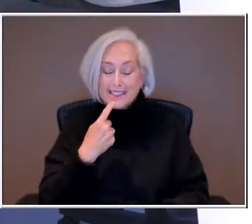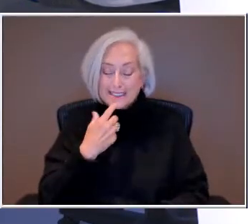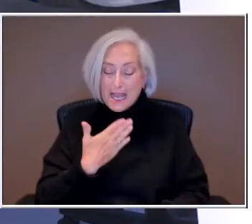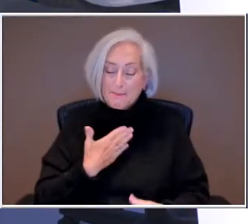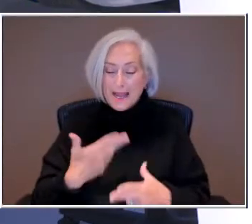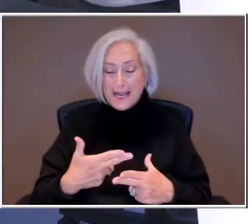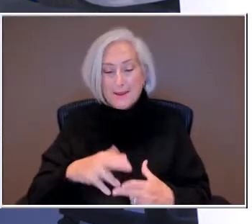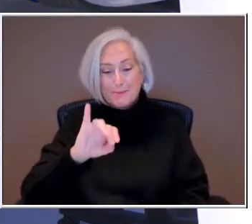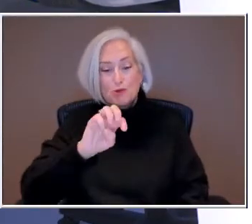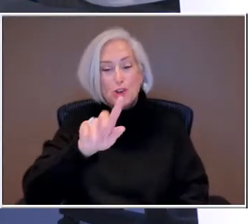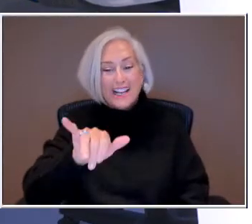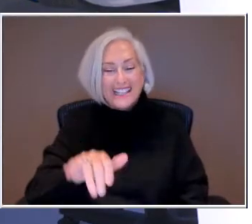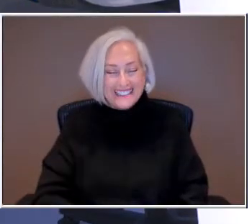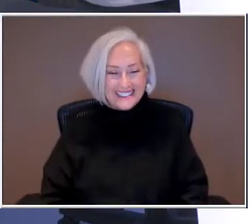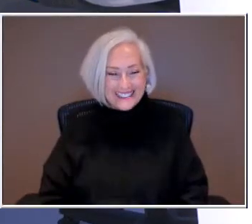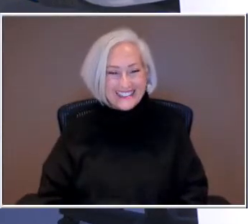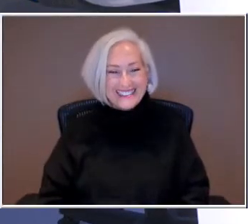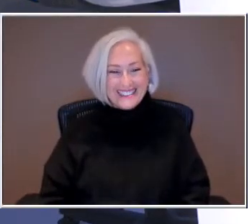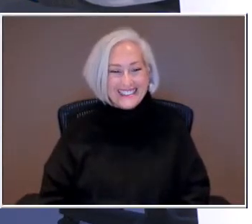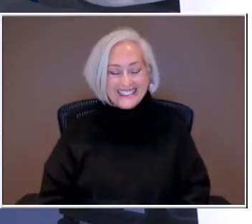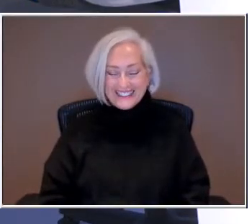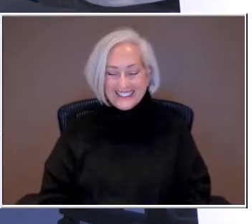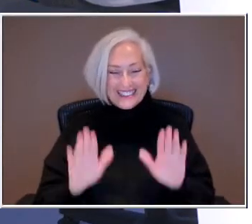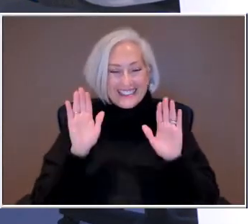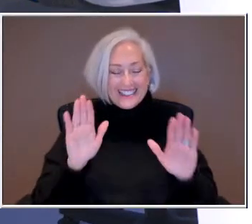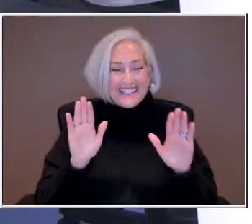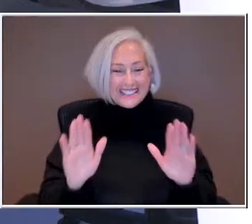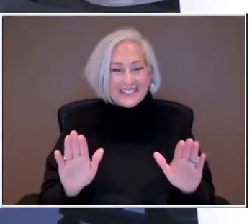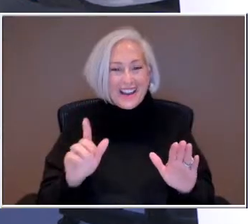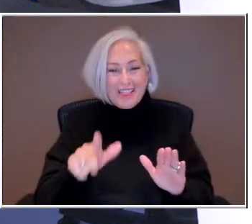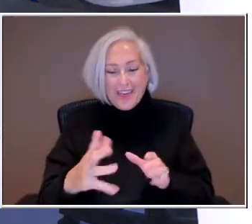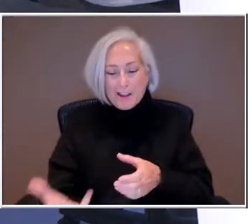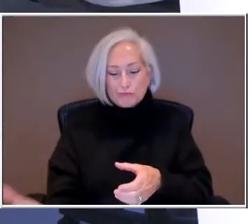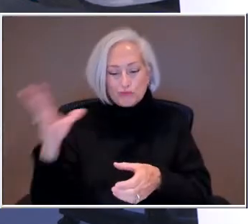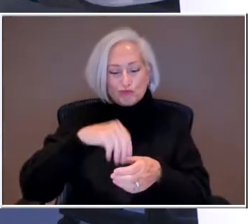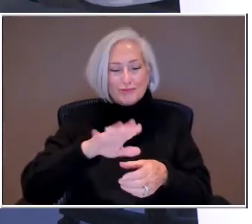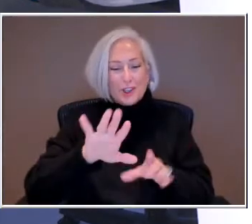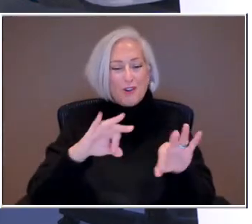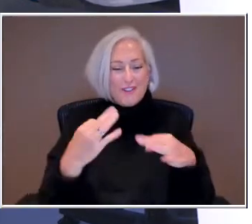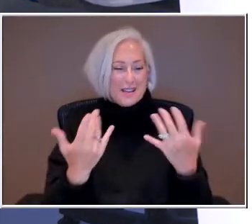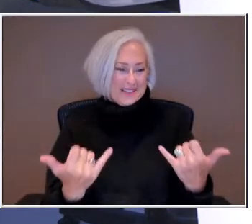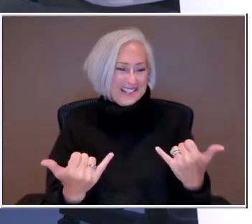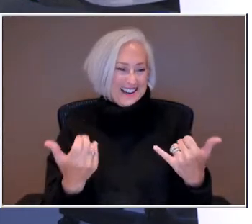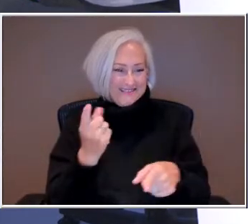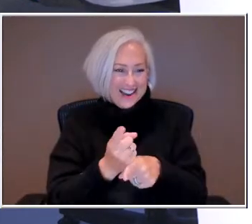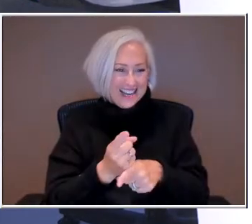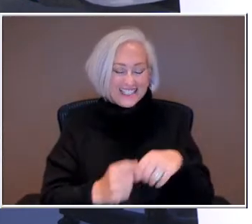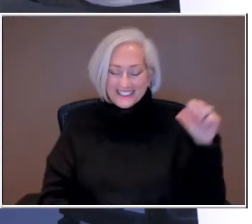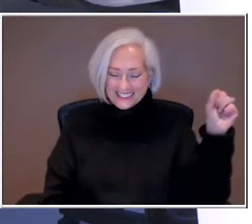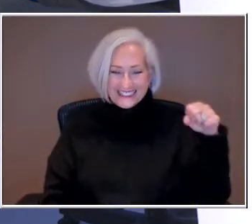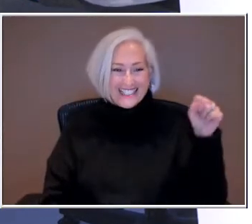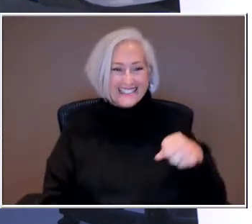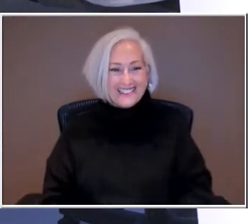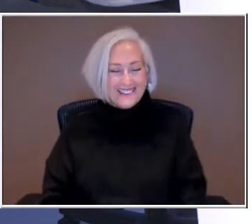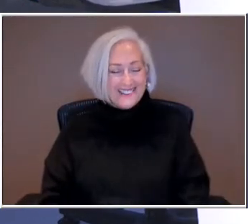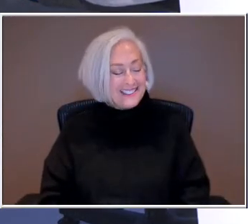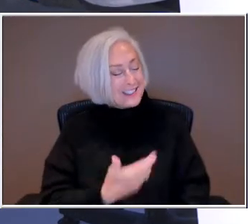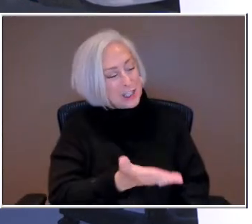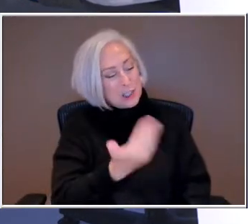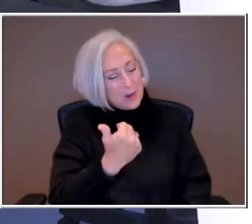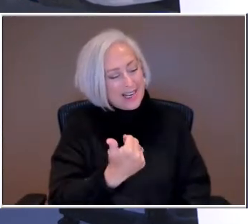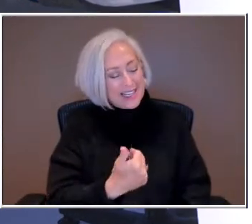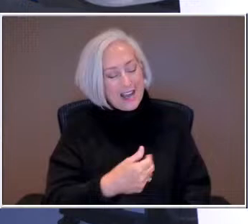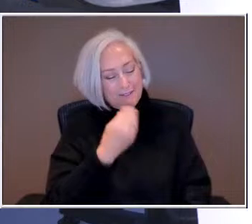But that's great. They've become part of your family, I take it, right? Oh, sure. You want to come over for dinner on Sunday?